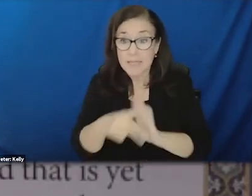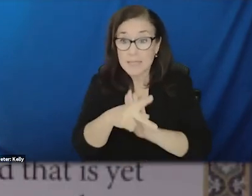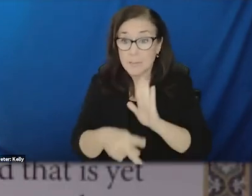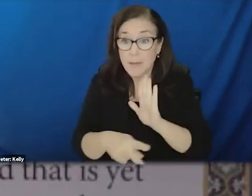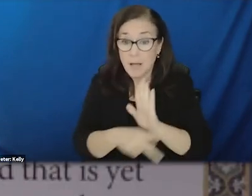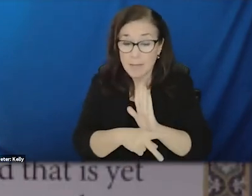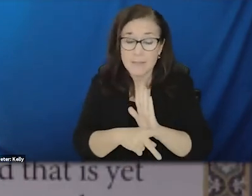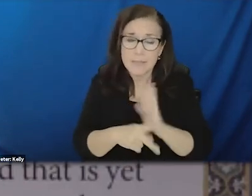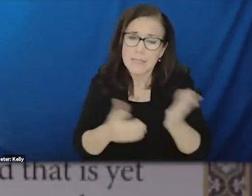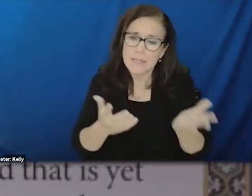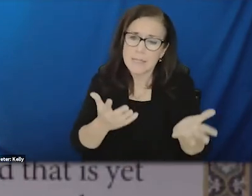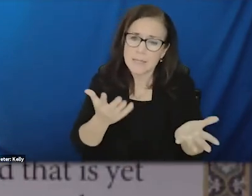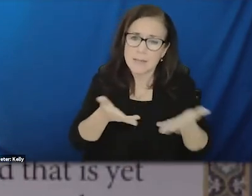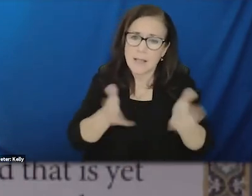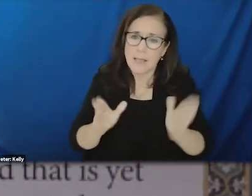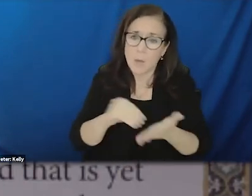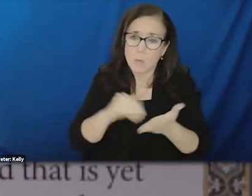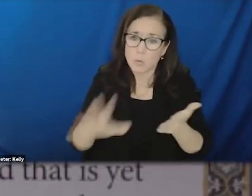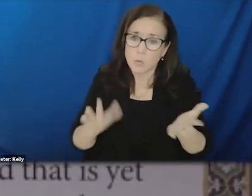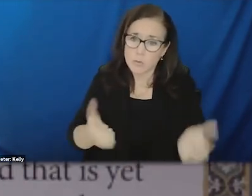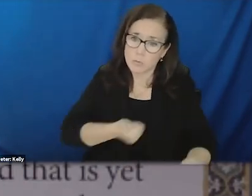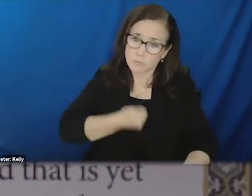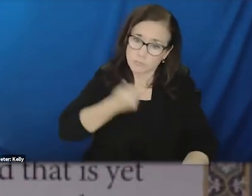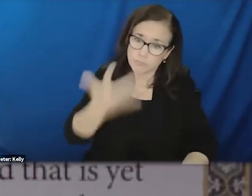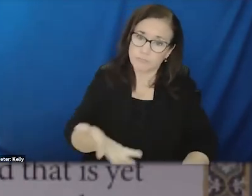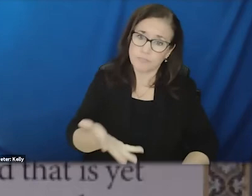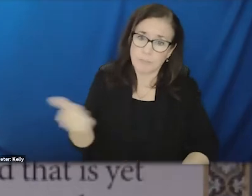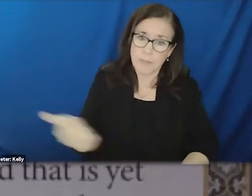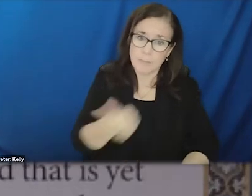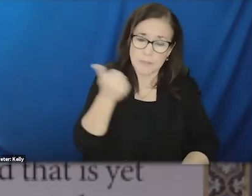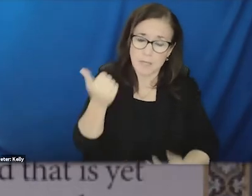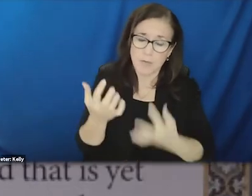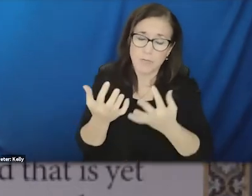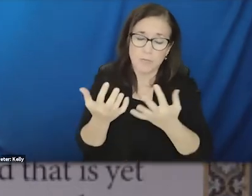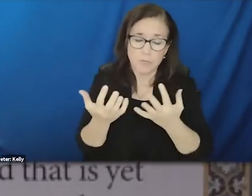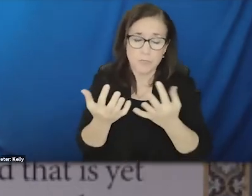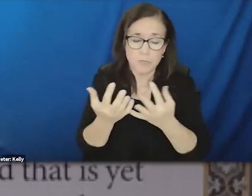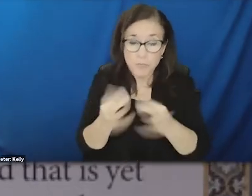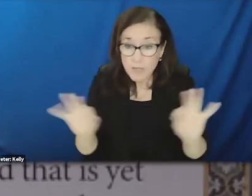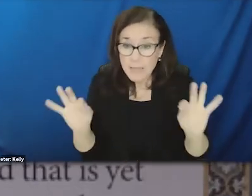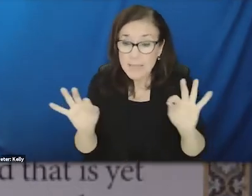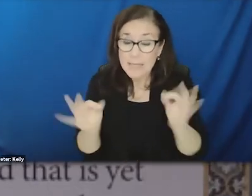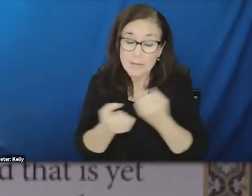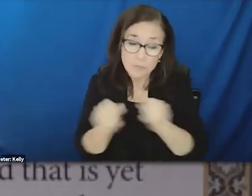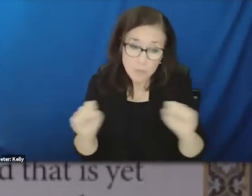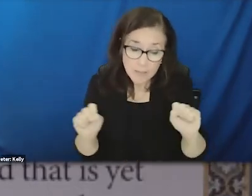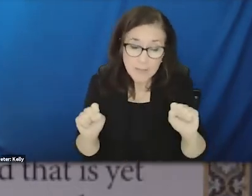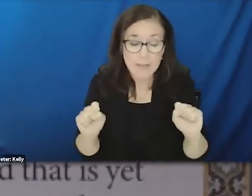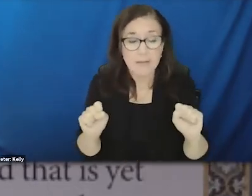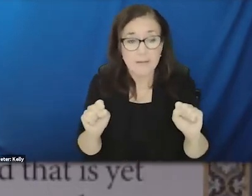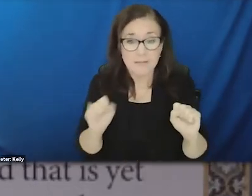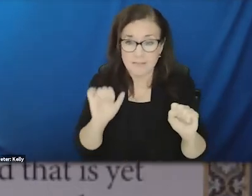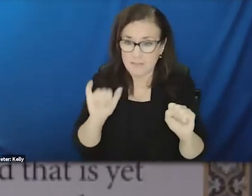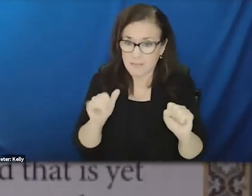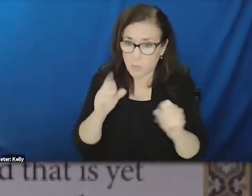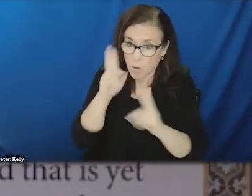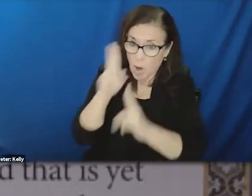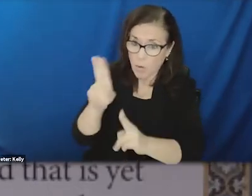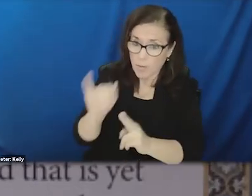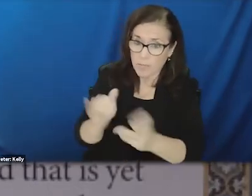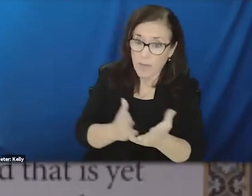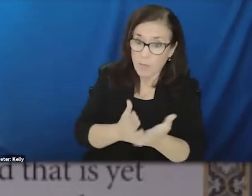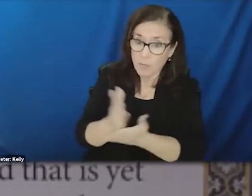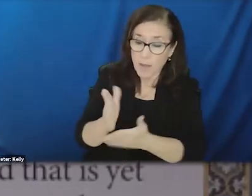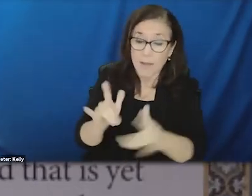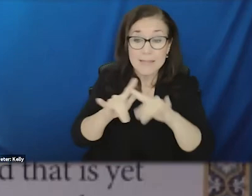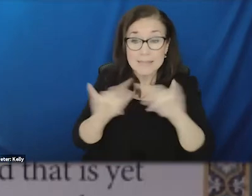freedom of expression and students' right to have that freedom of expression while at the same time maintaining the